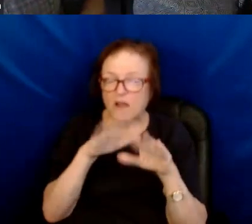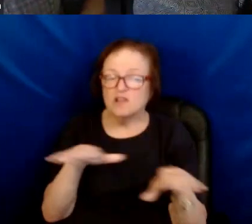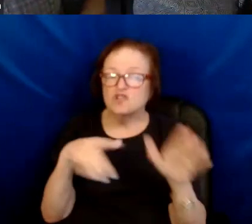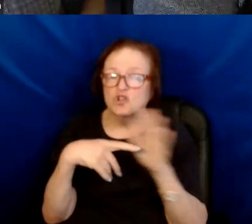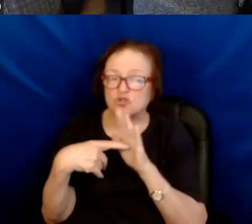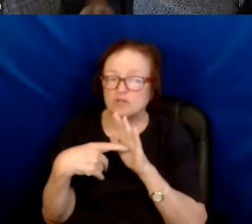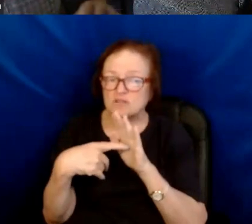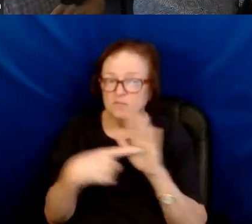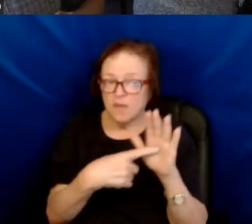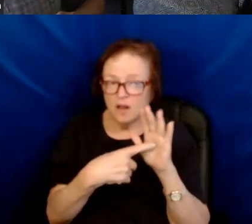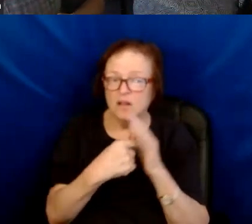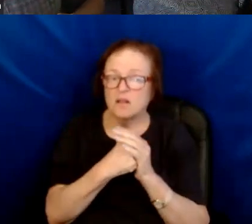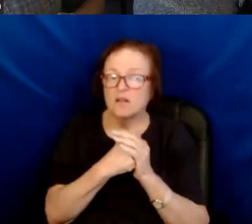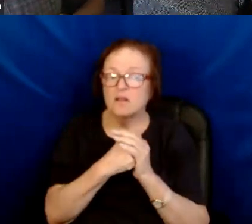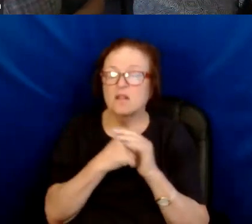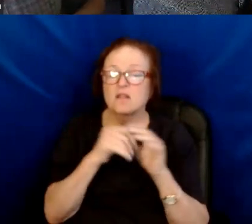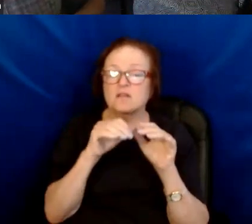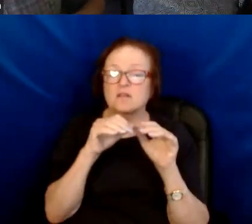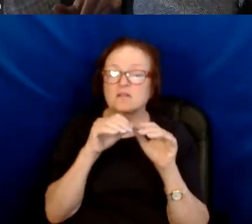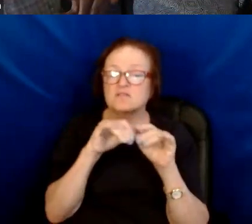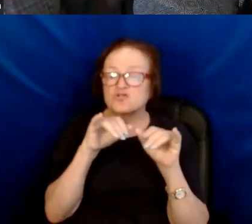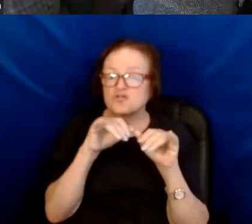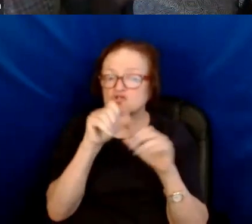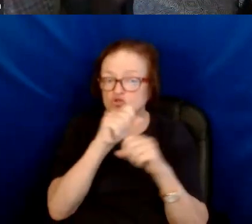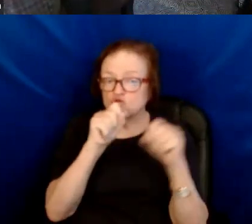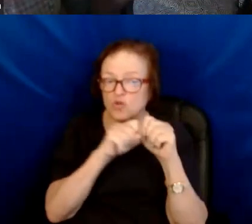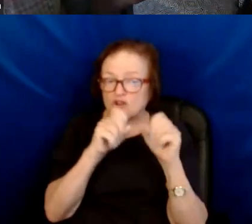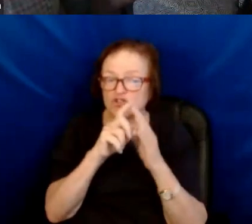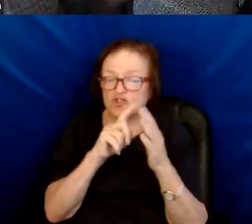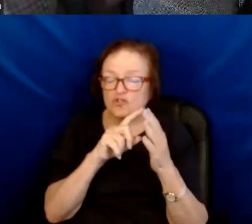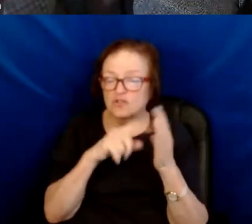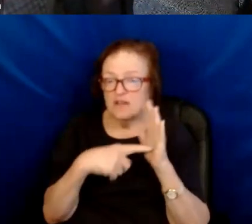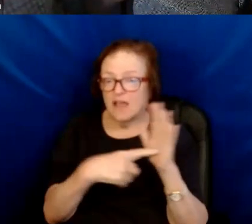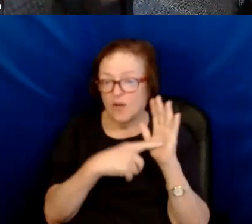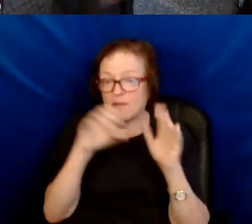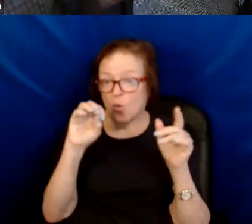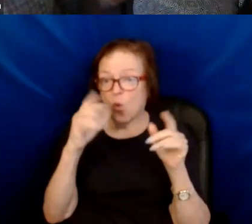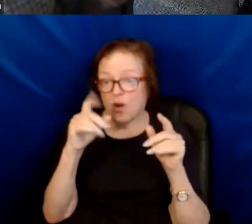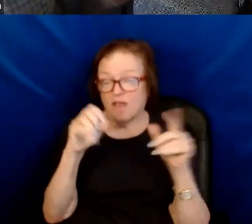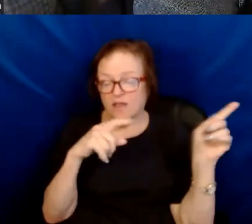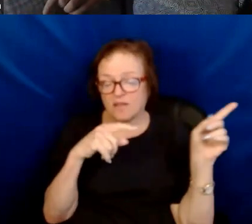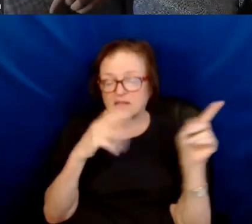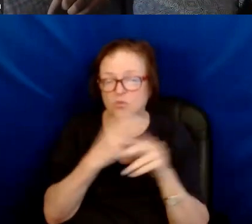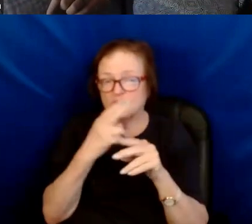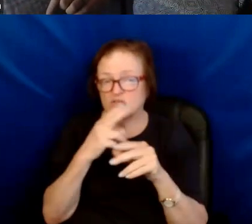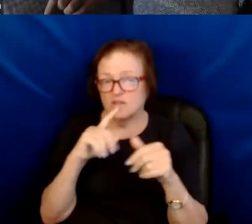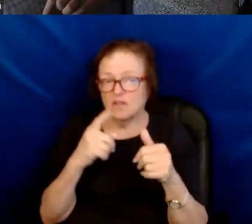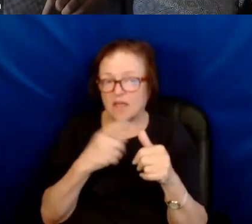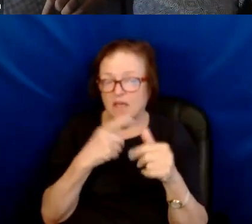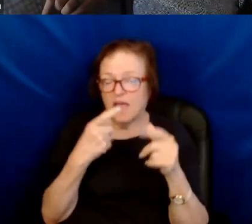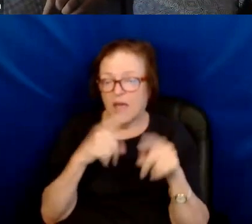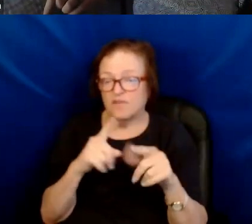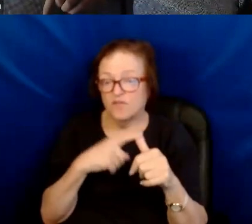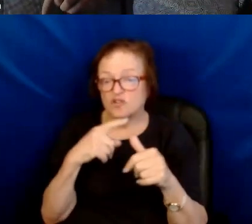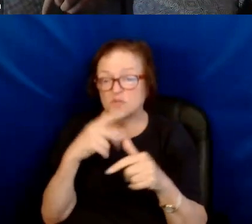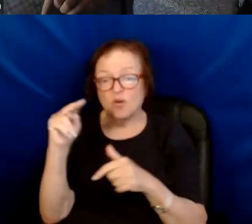We've got the system structure diagram and are working on that largely in the Oregon project. I think that's where it's going to happen first, but North Carolina is also very